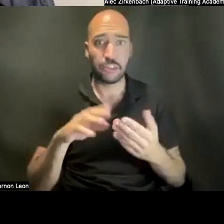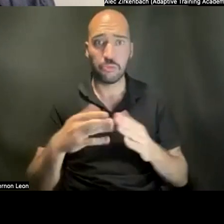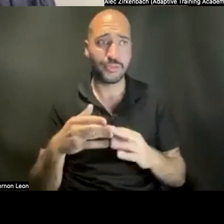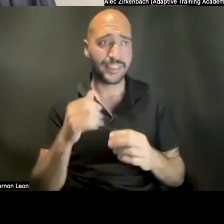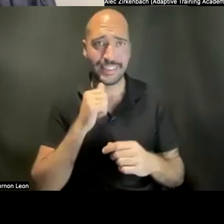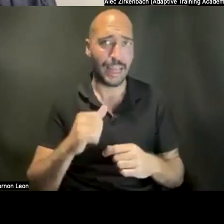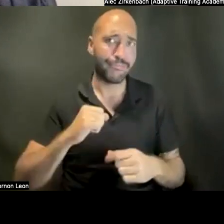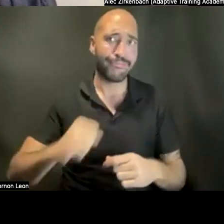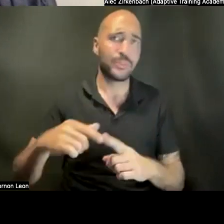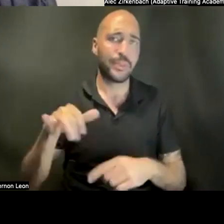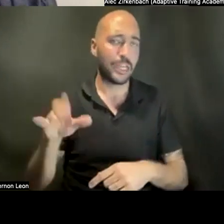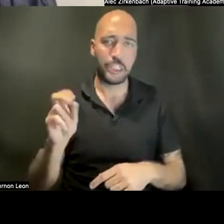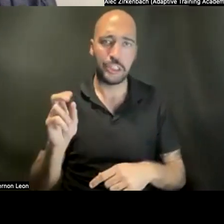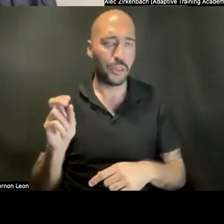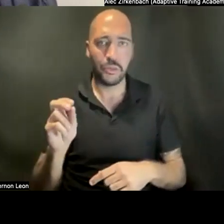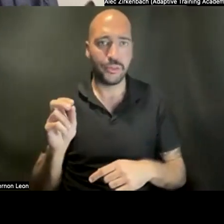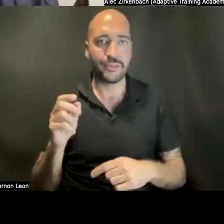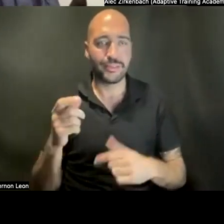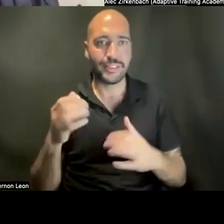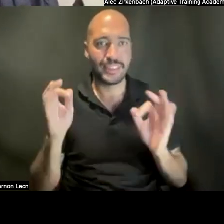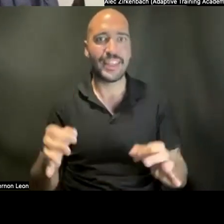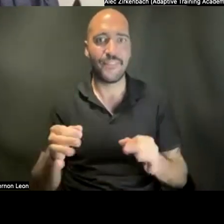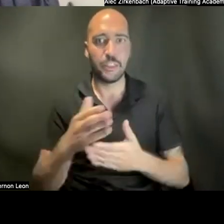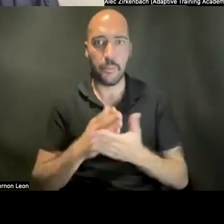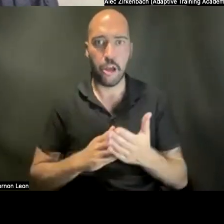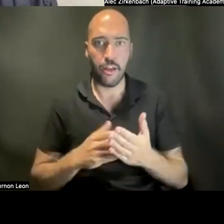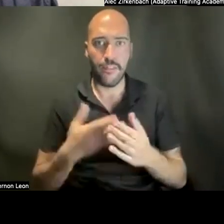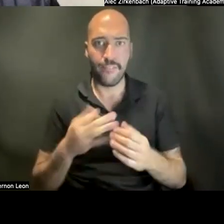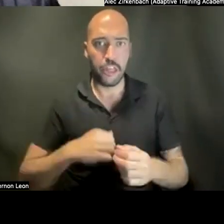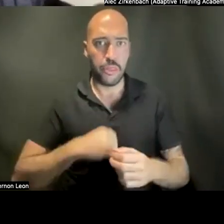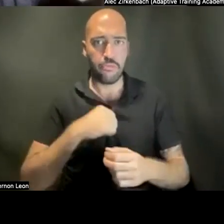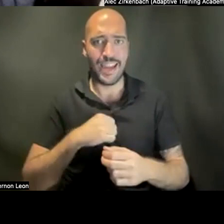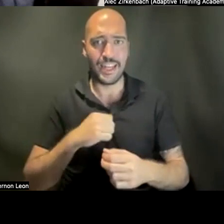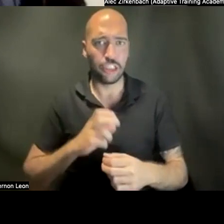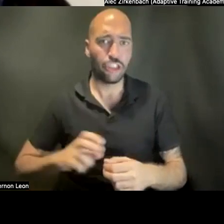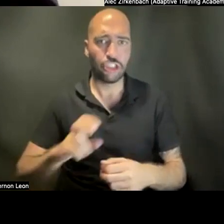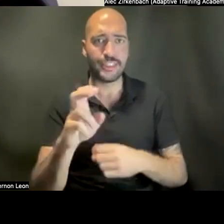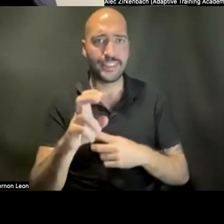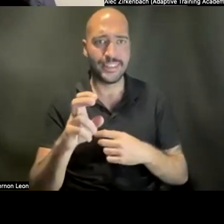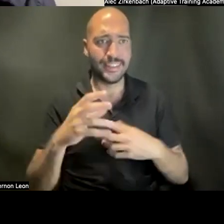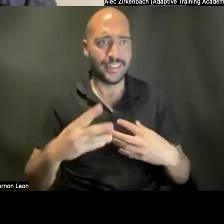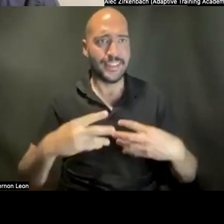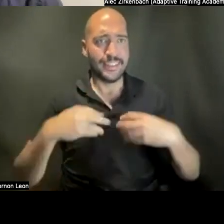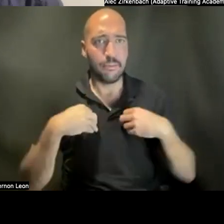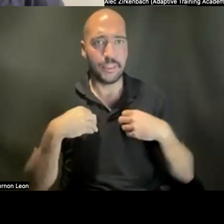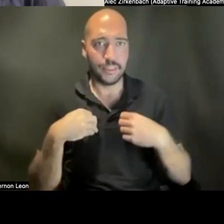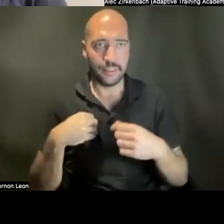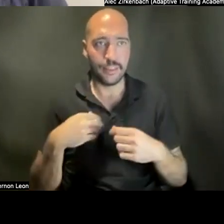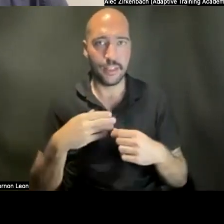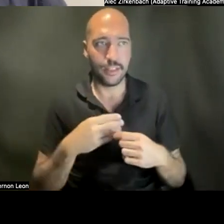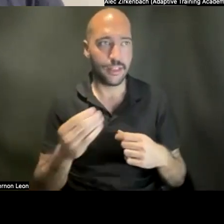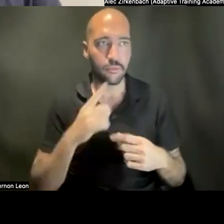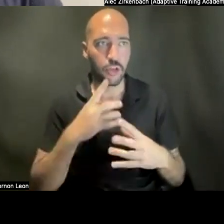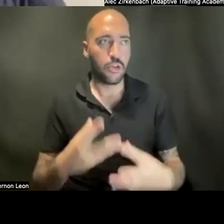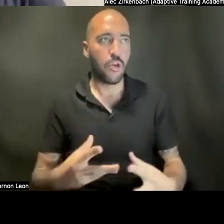immune to that. And it's definitely part of the Pride journey, acceptance, and really